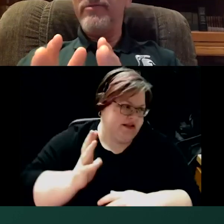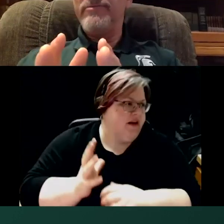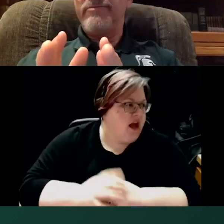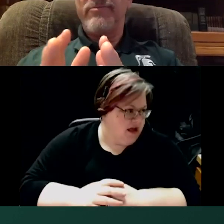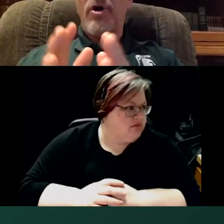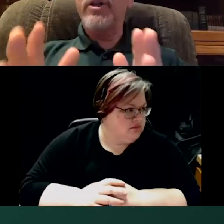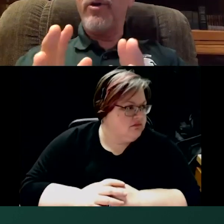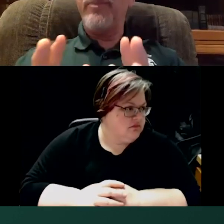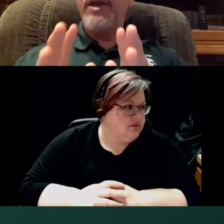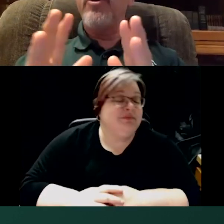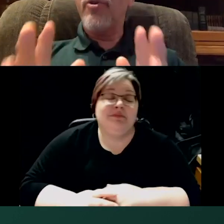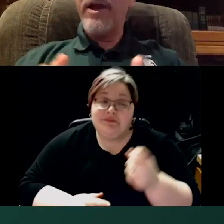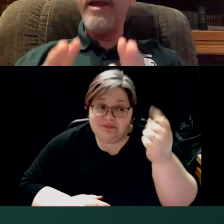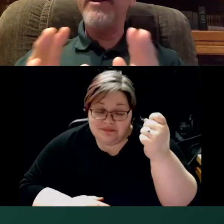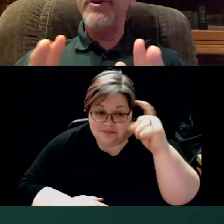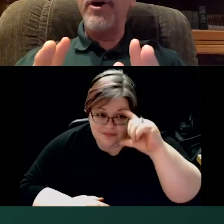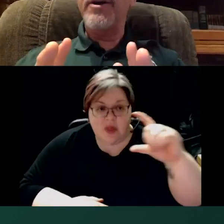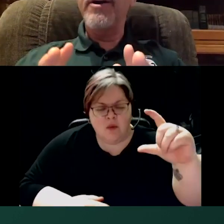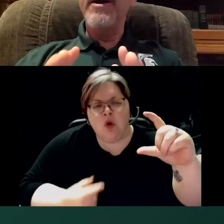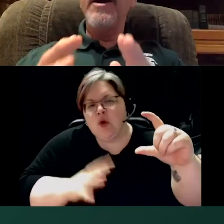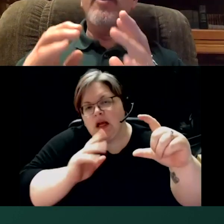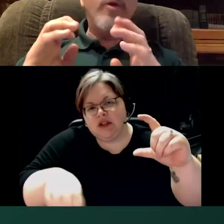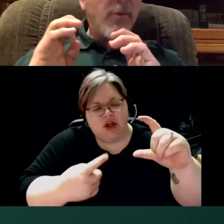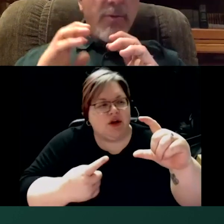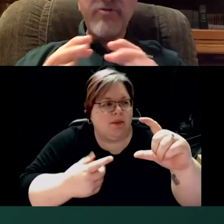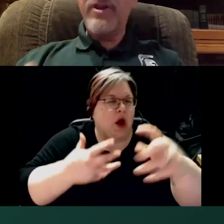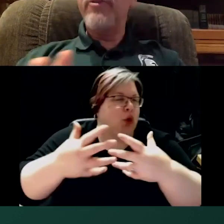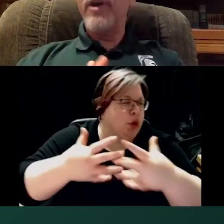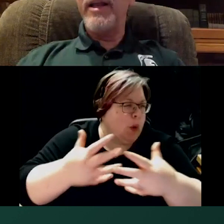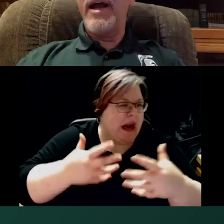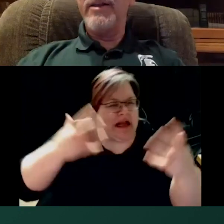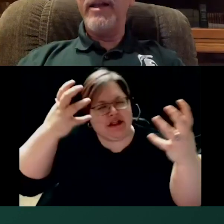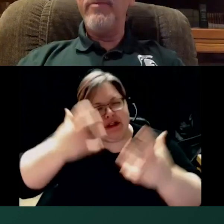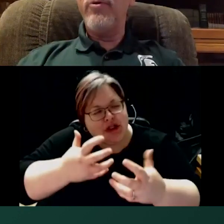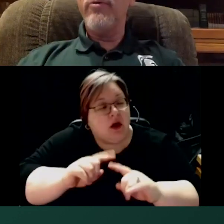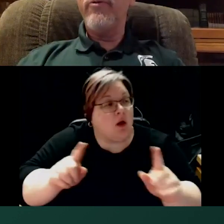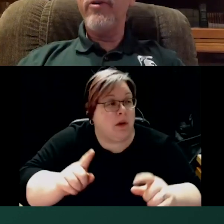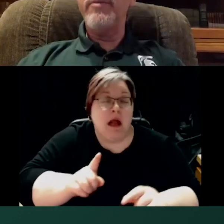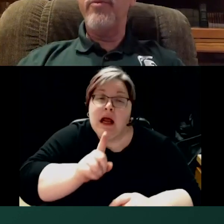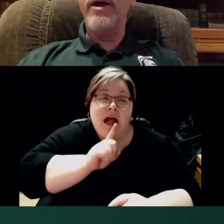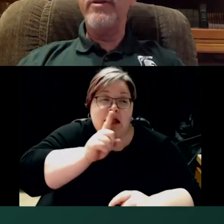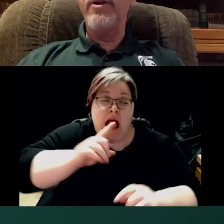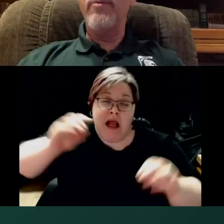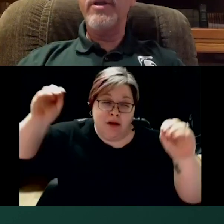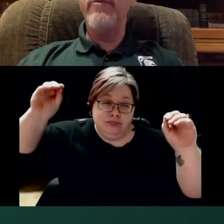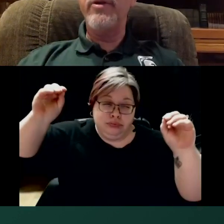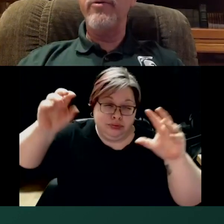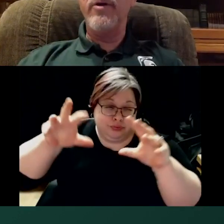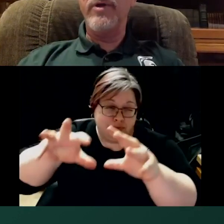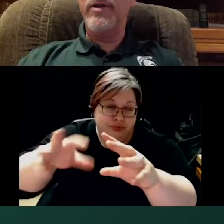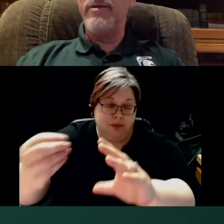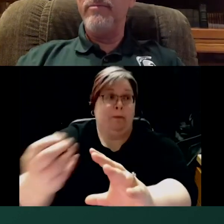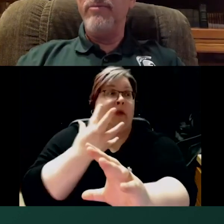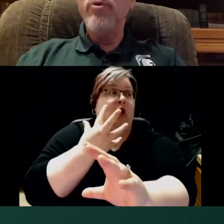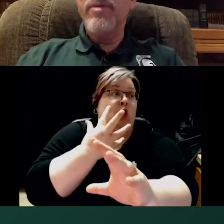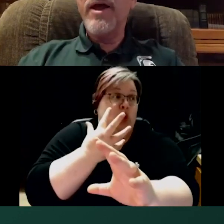I talked about it being gray and dark, there's so much light shining on it that it can be fairly bright, and it almost gives you, I don't want